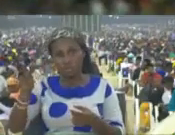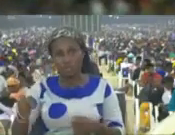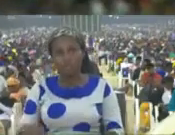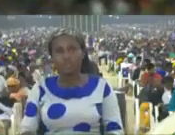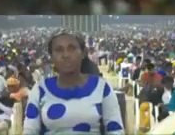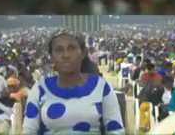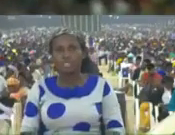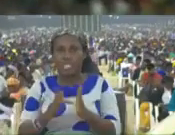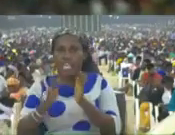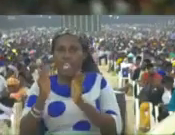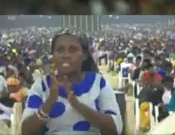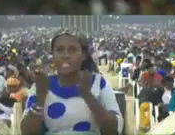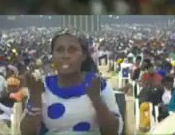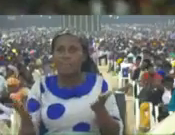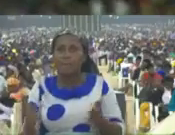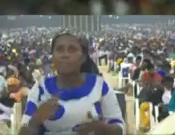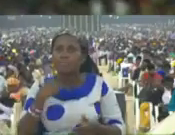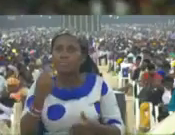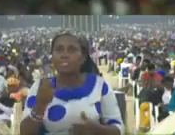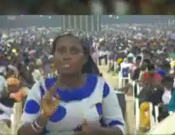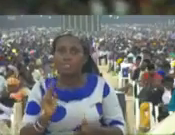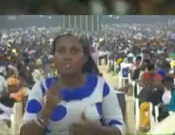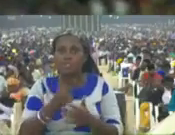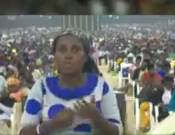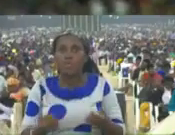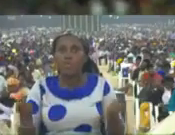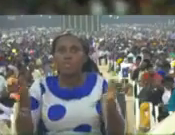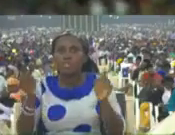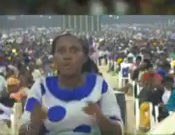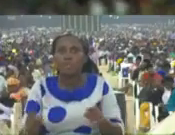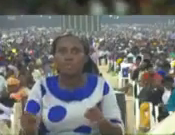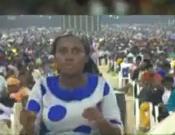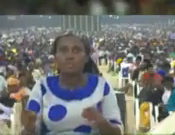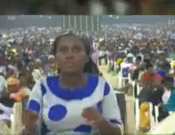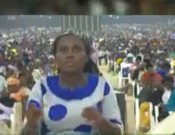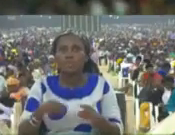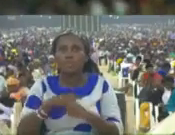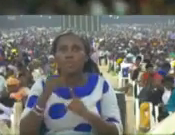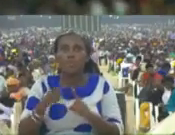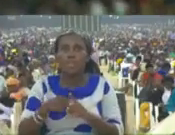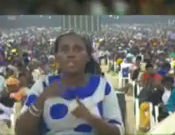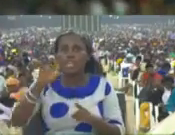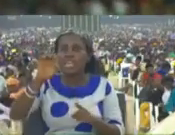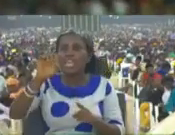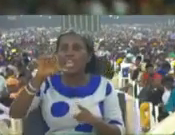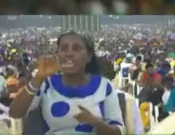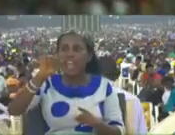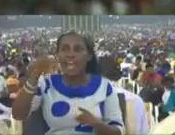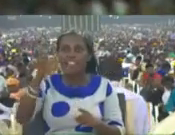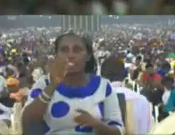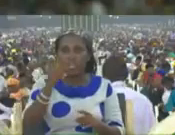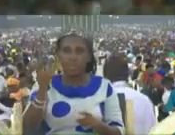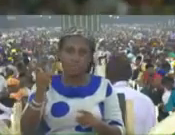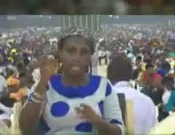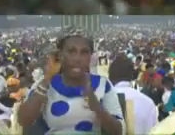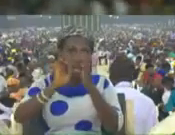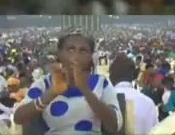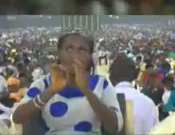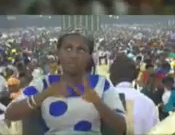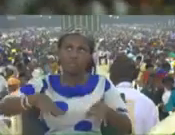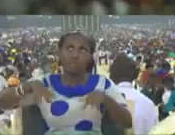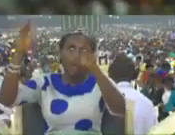22, the Bible tells us of what happened when Elijah had just gone to heaven and Elisha crossed over to Jericho.